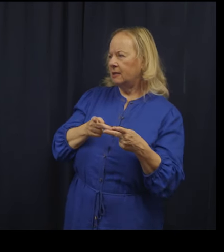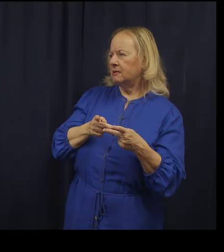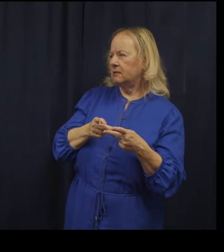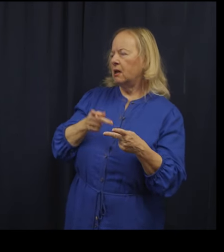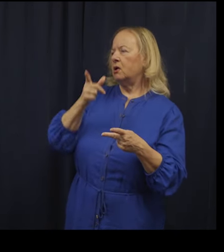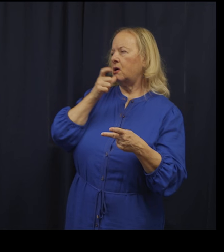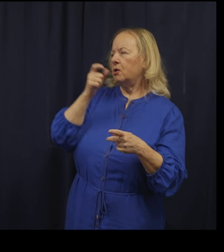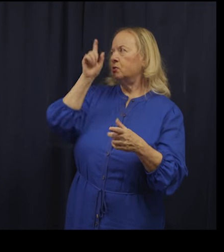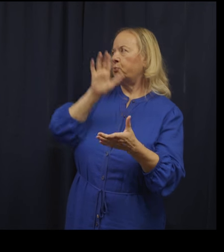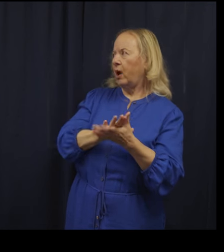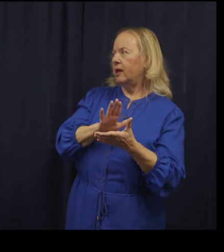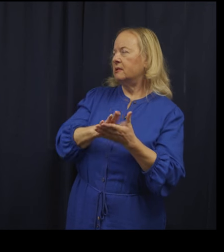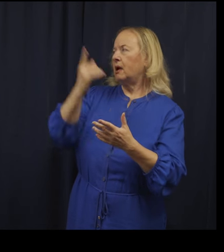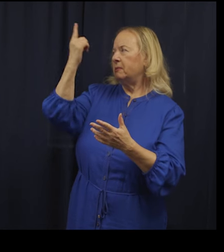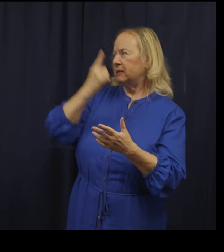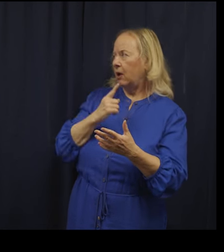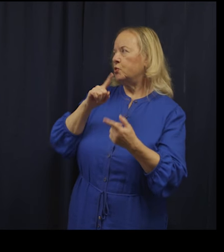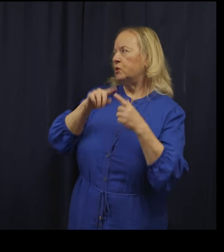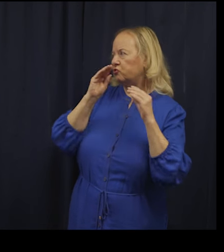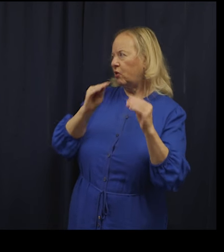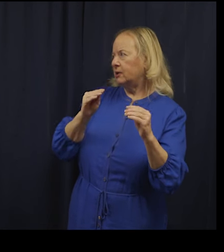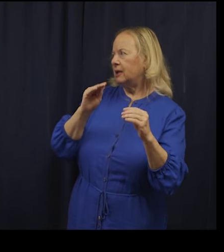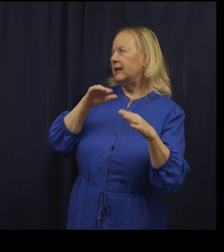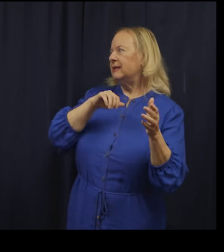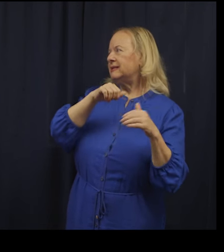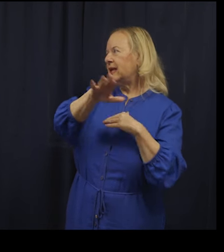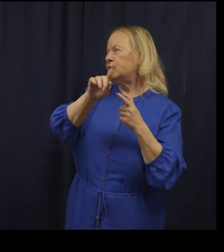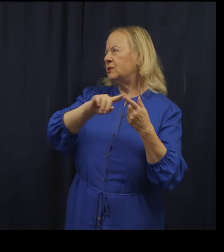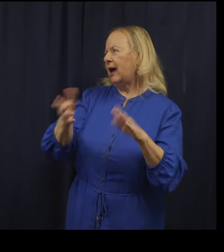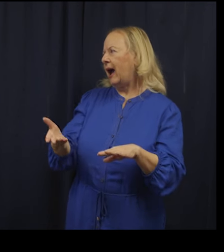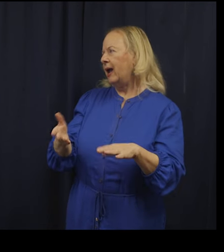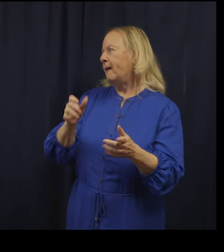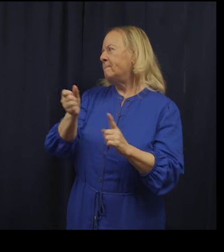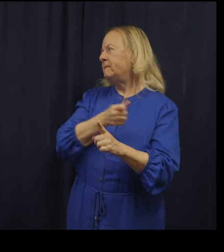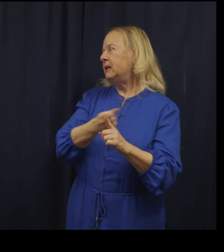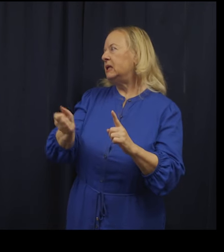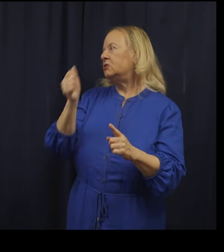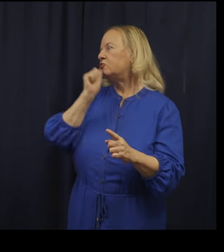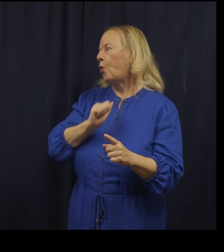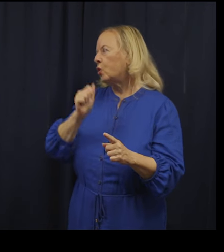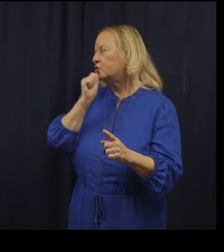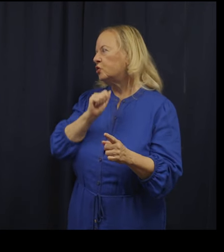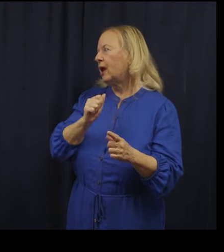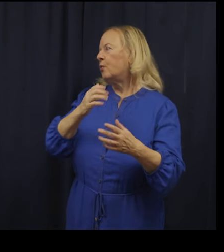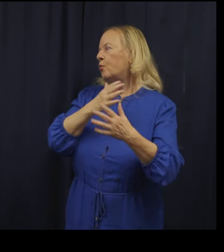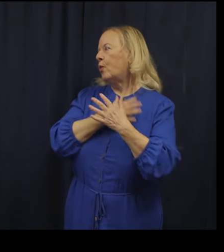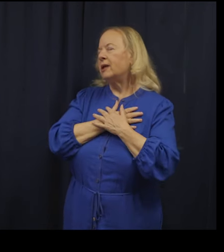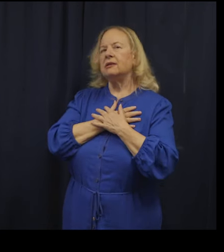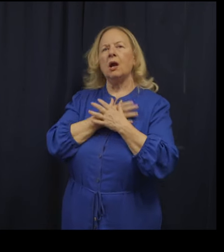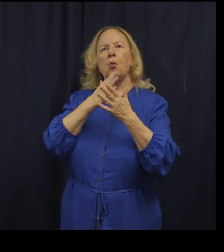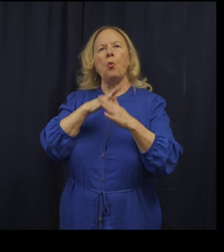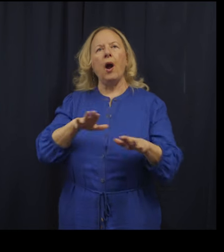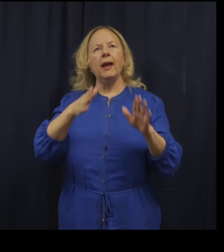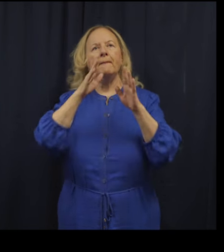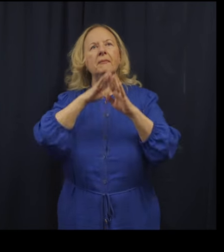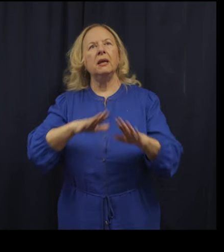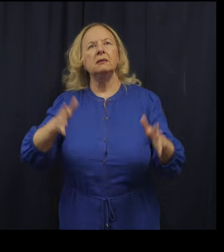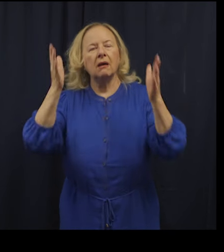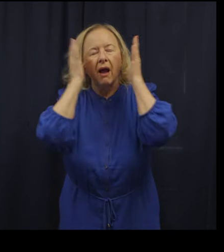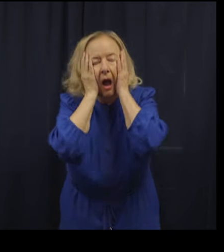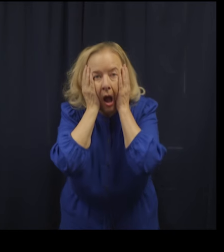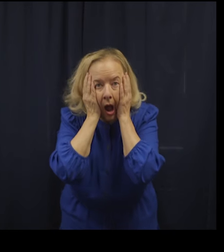dwelling place, but God, who is praised, comes down to instruct. He was sent to die by being beaten and tortured to bring rest or quiet